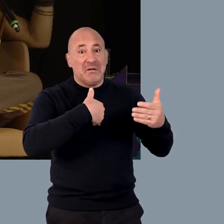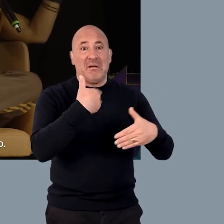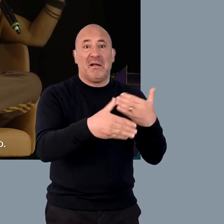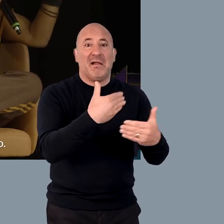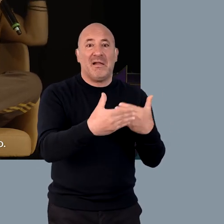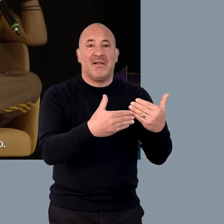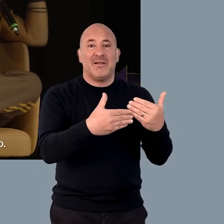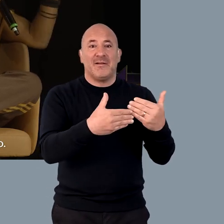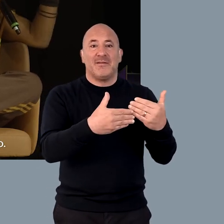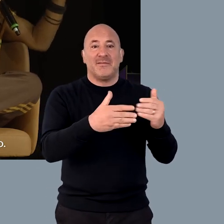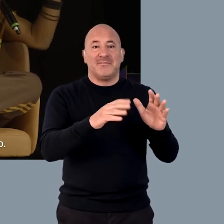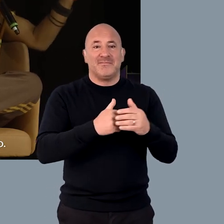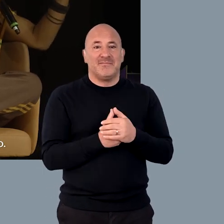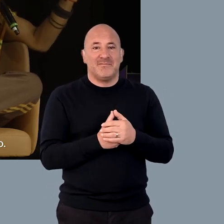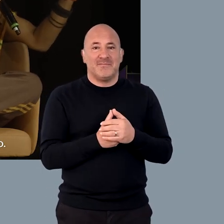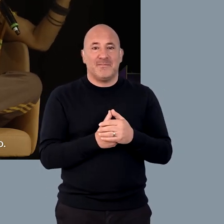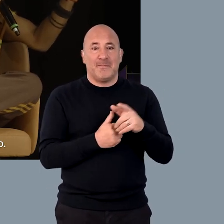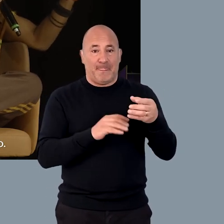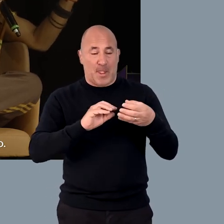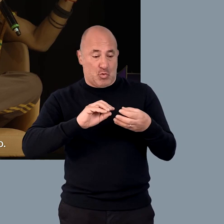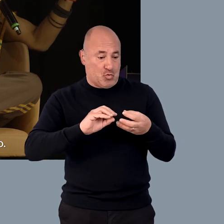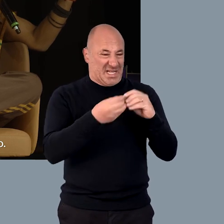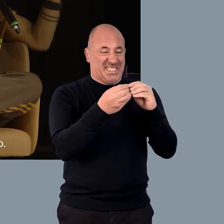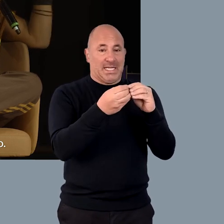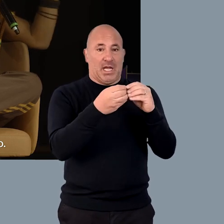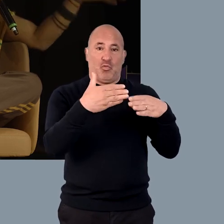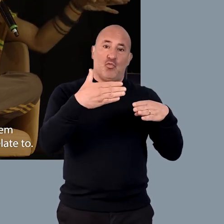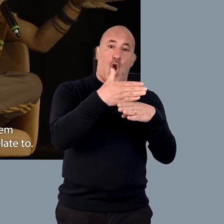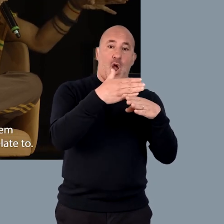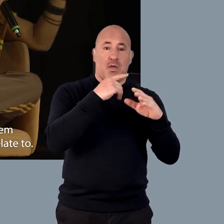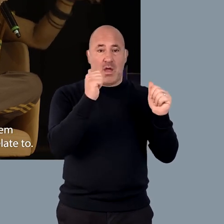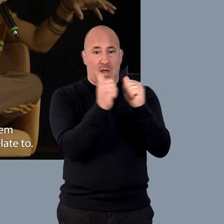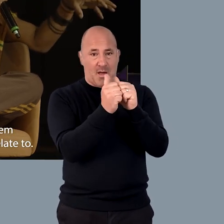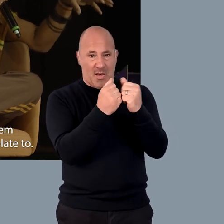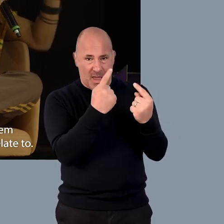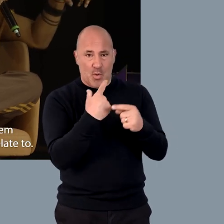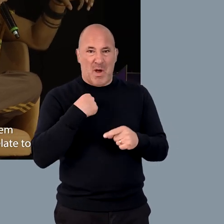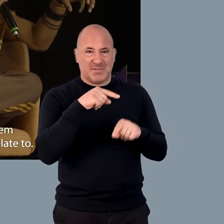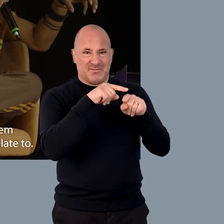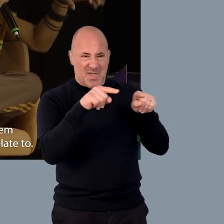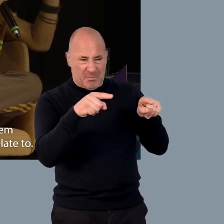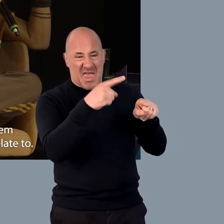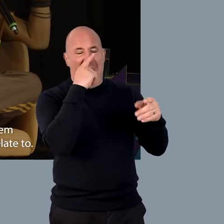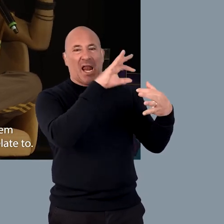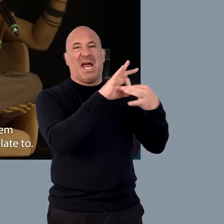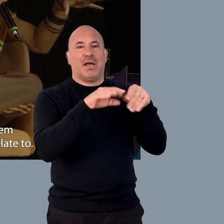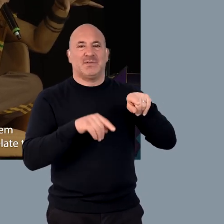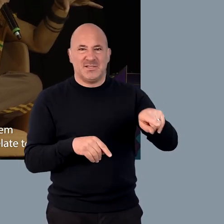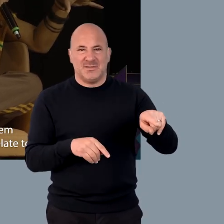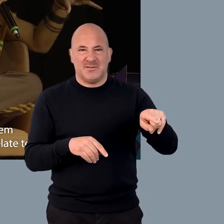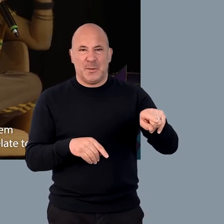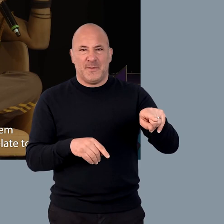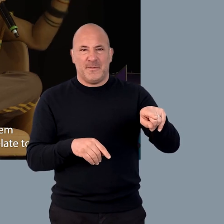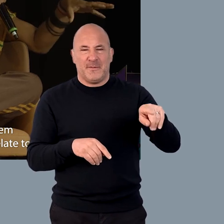space we are they are only doing what we want to do they are they are creating pieces that look like them and that